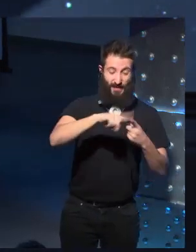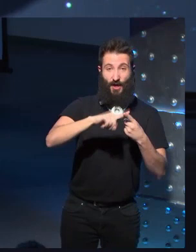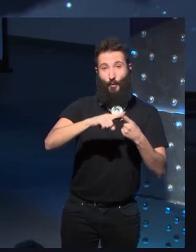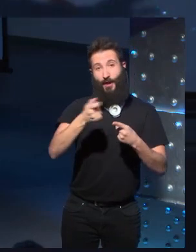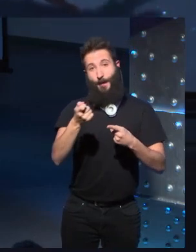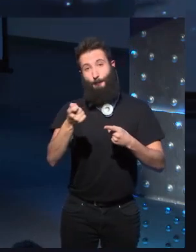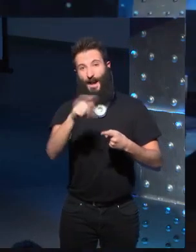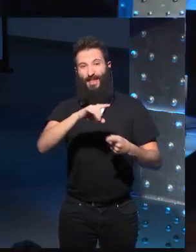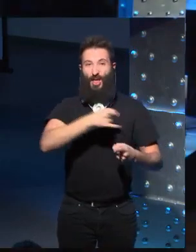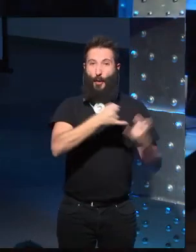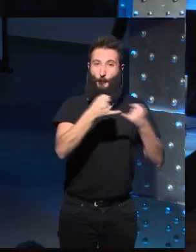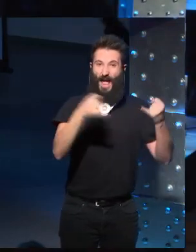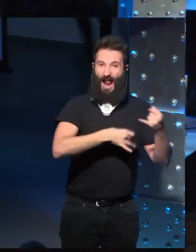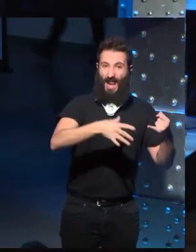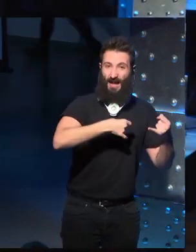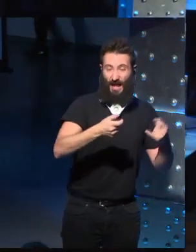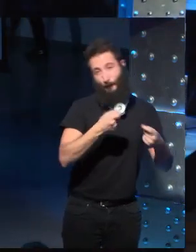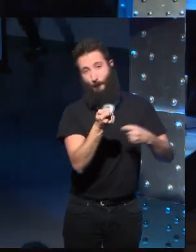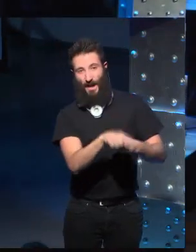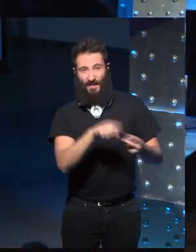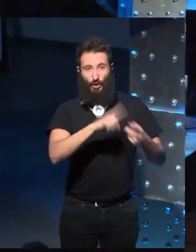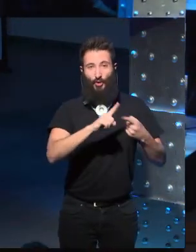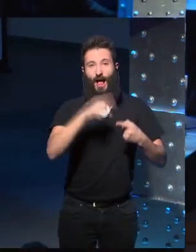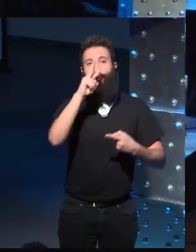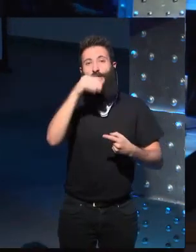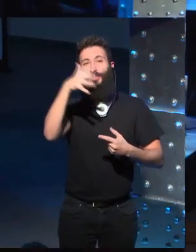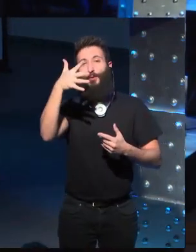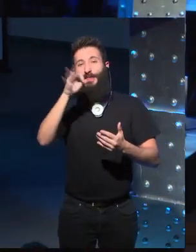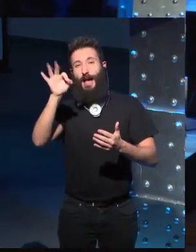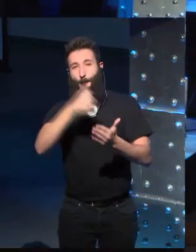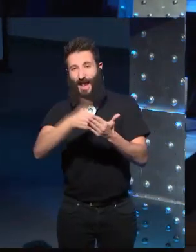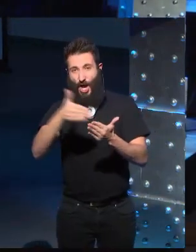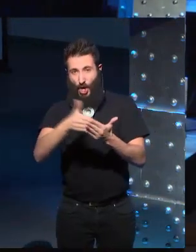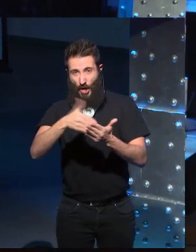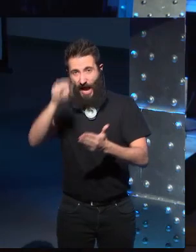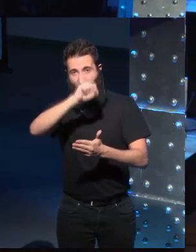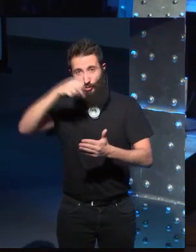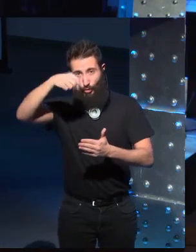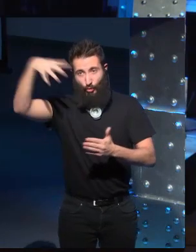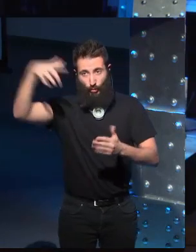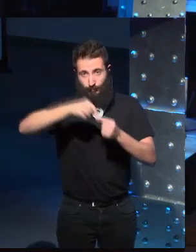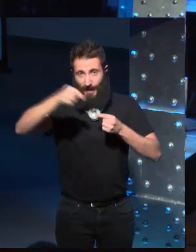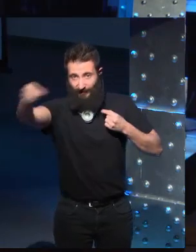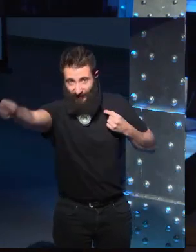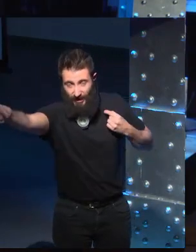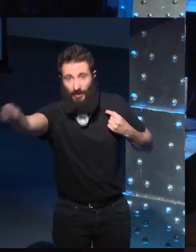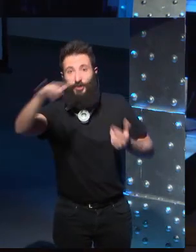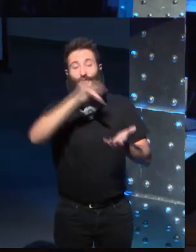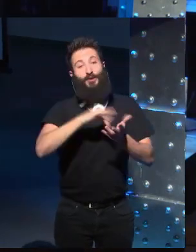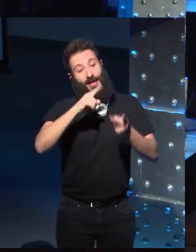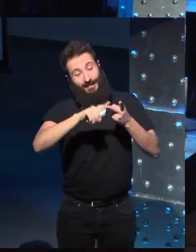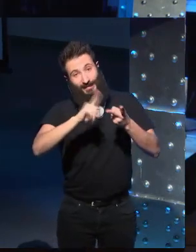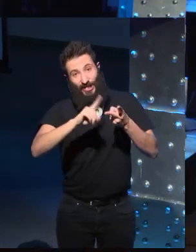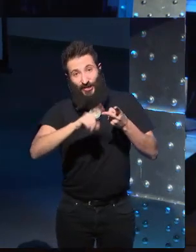It is about 250 million light years away. And the other thing that is funny is that earlier when I showed